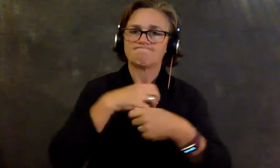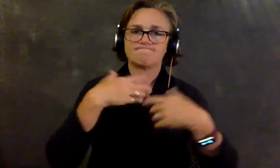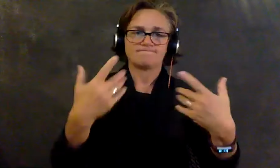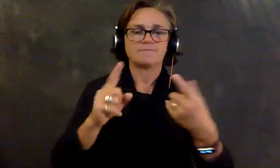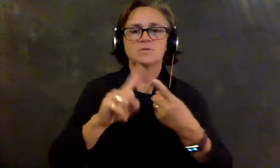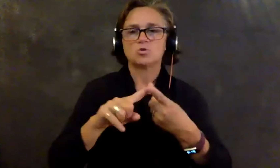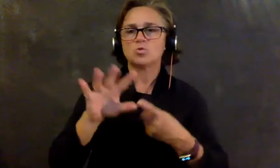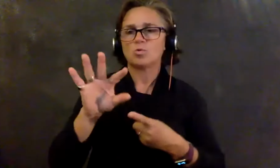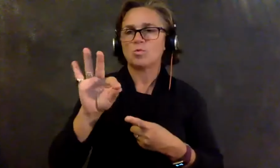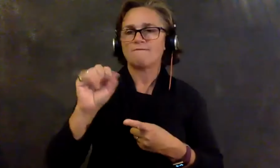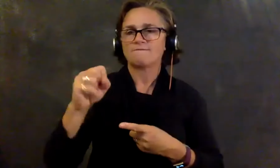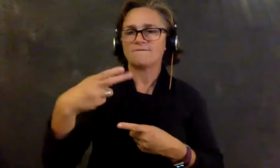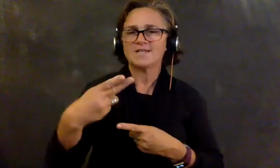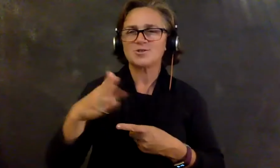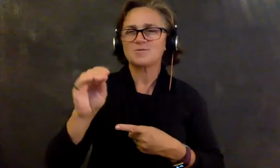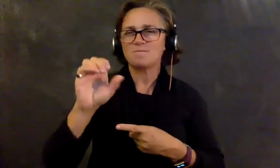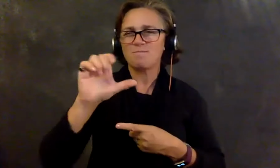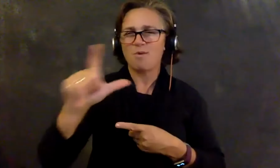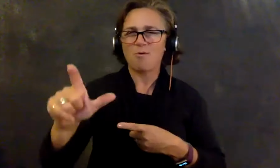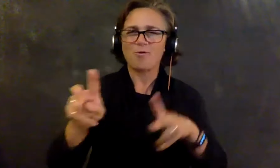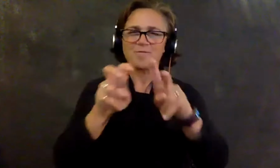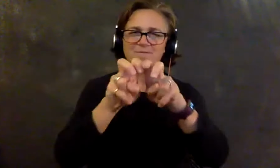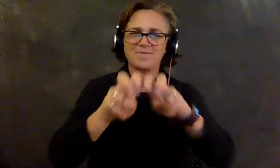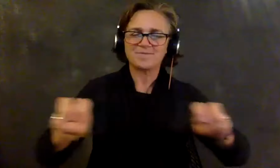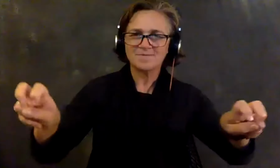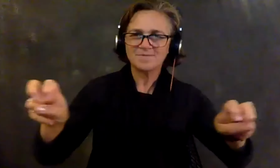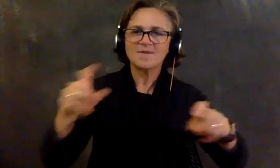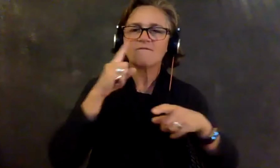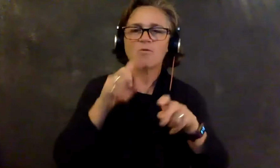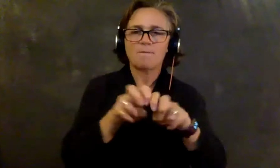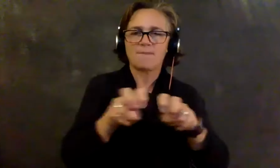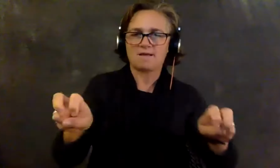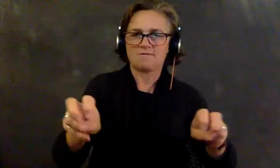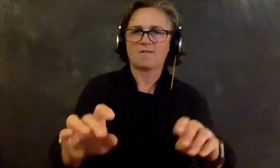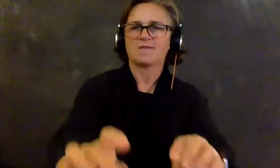fishbowl format for the panelists. And again,